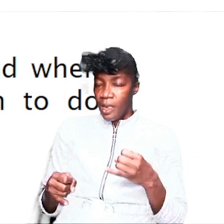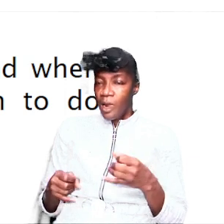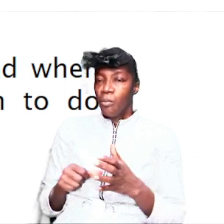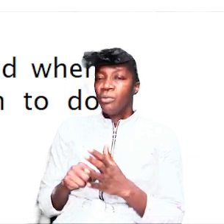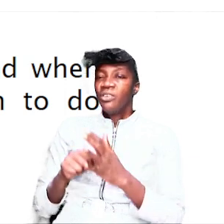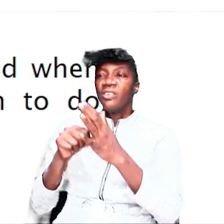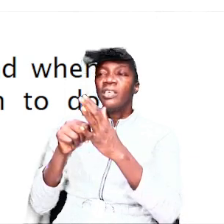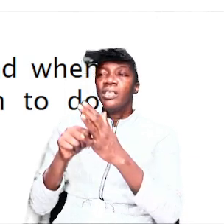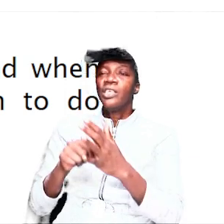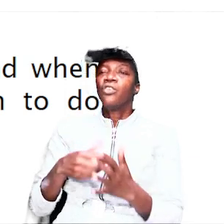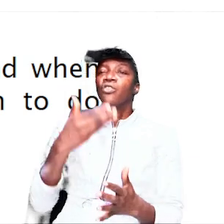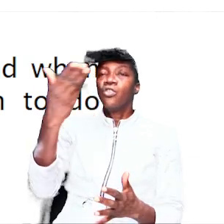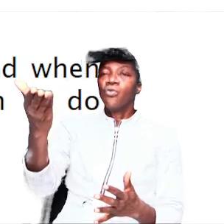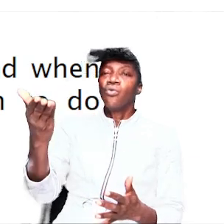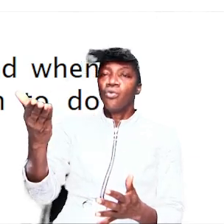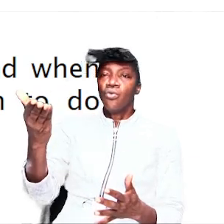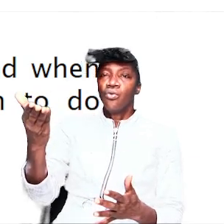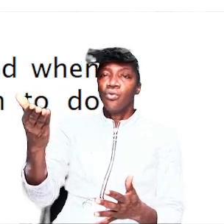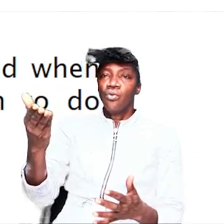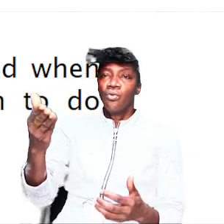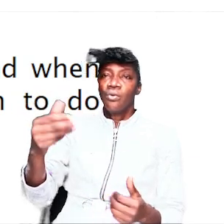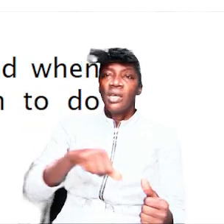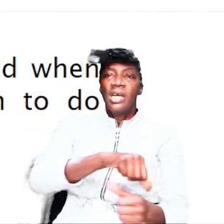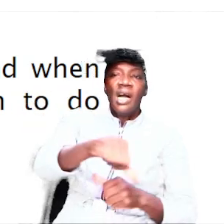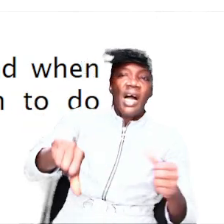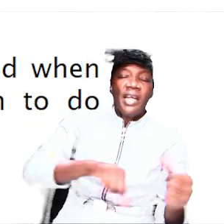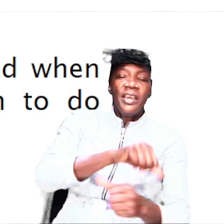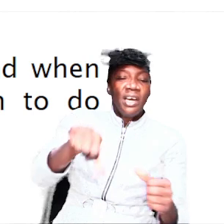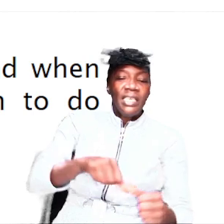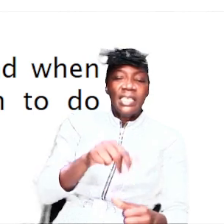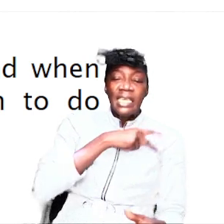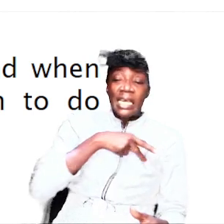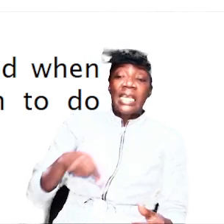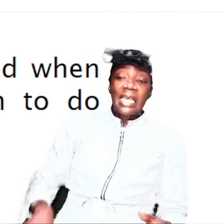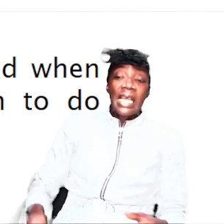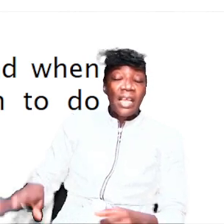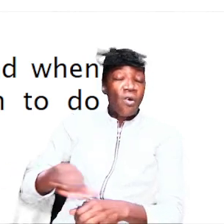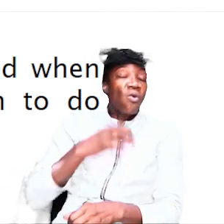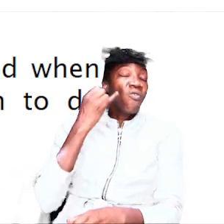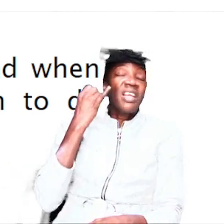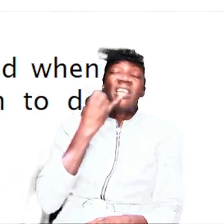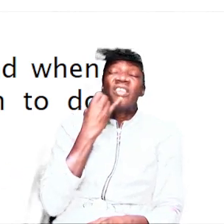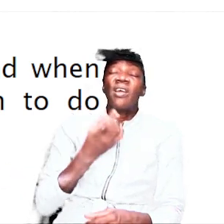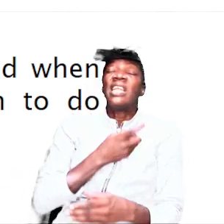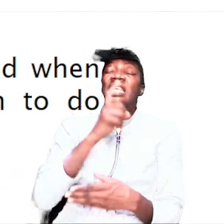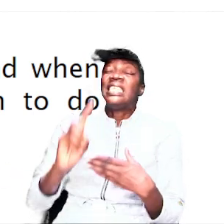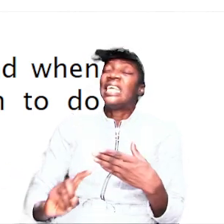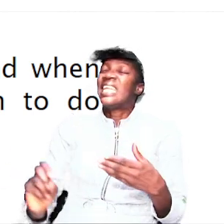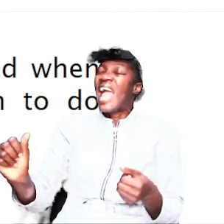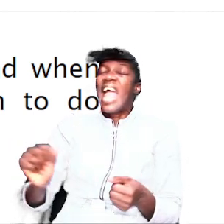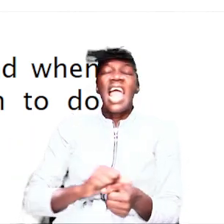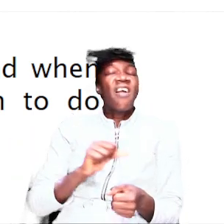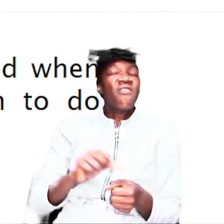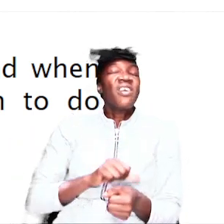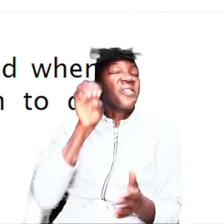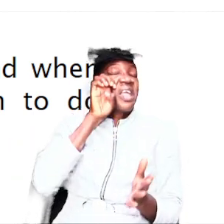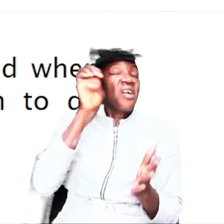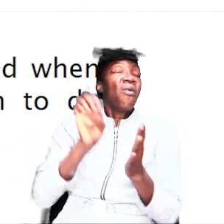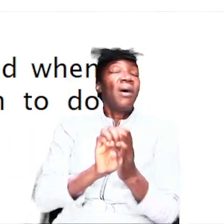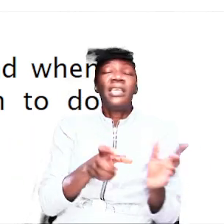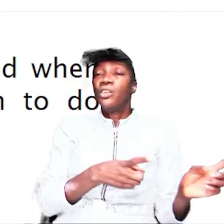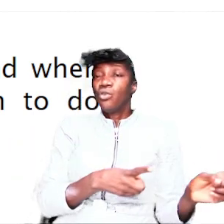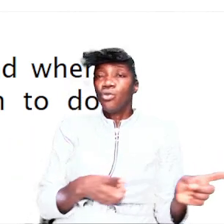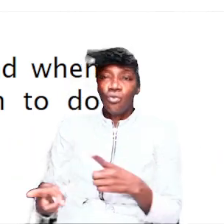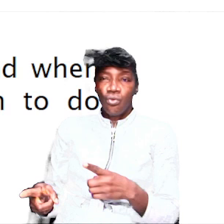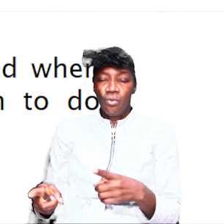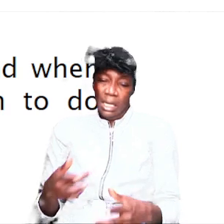now, right? So Saul was anointed and appointed king over Israel, and he did everything he was commanded to do, right?